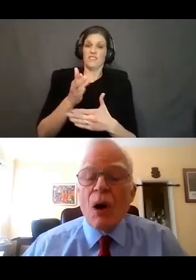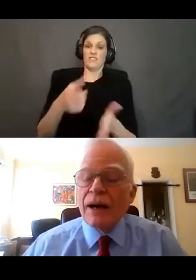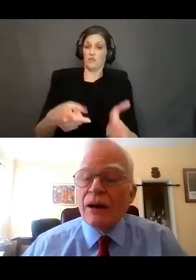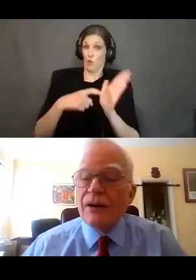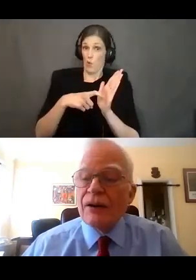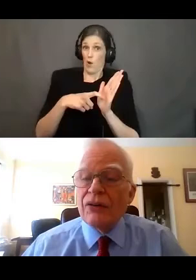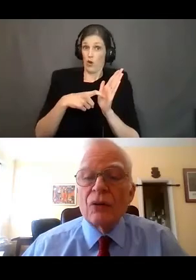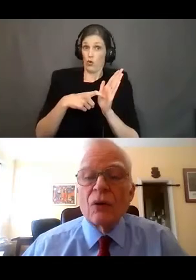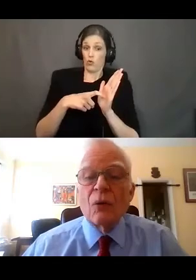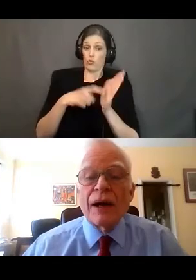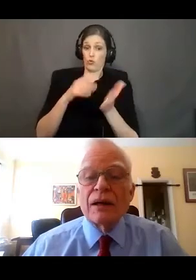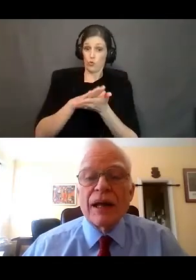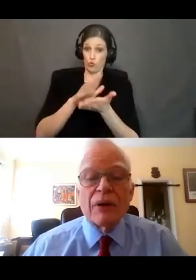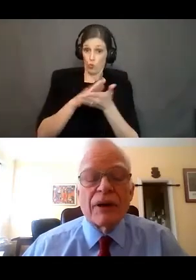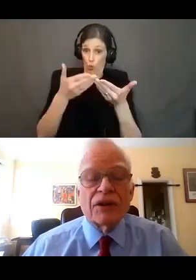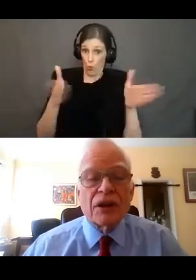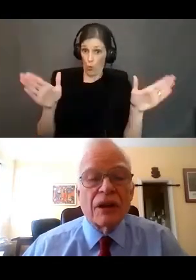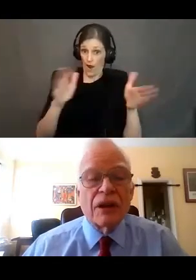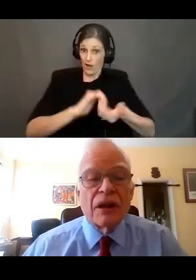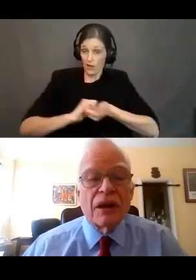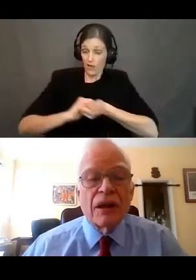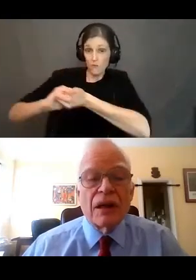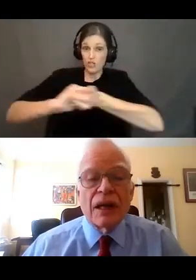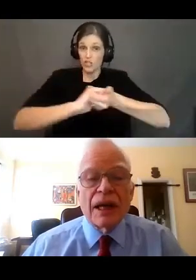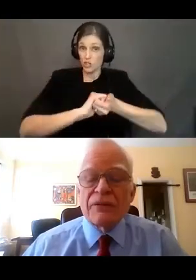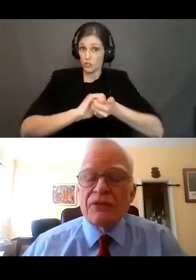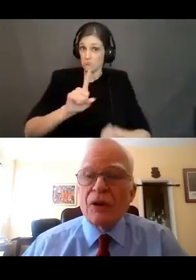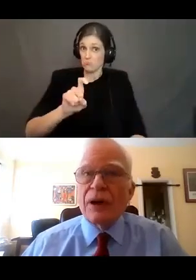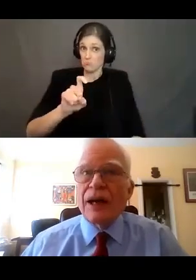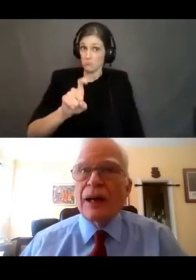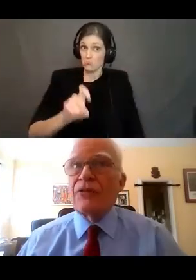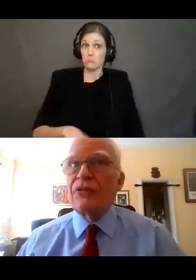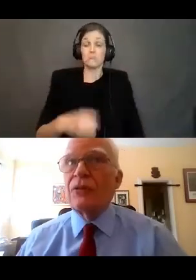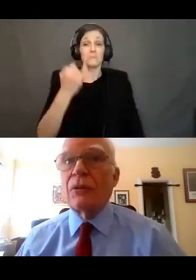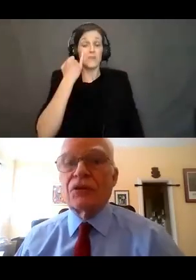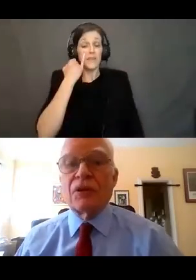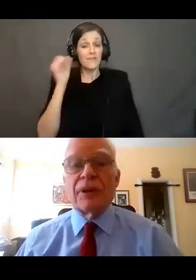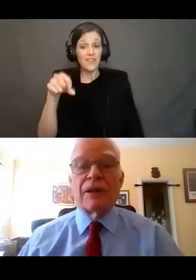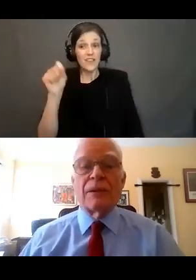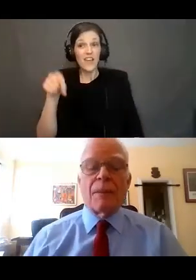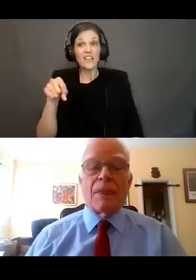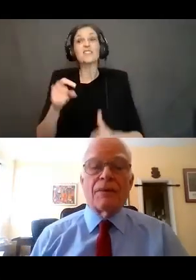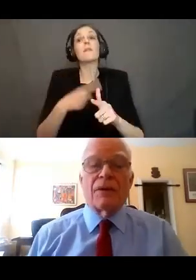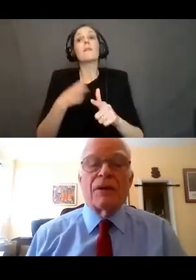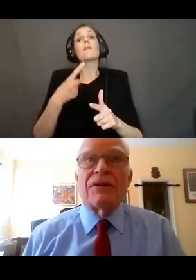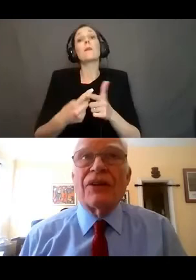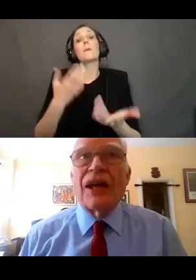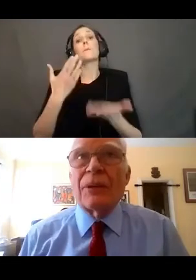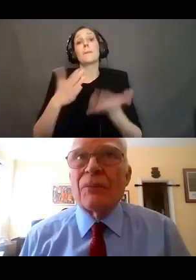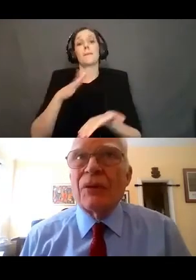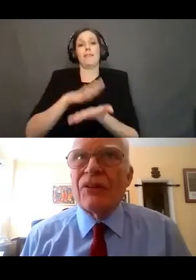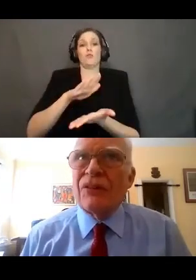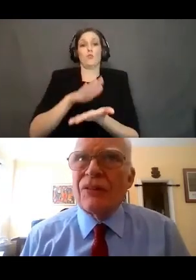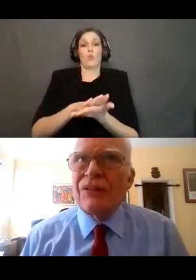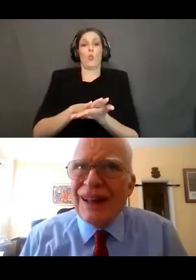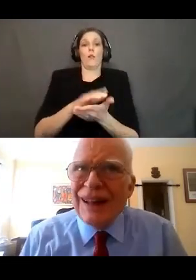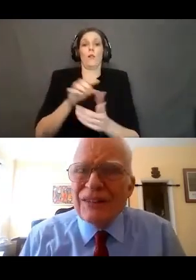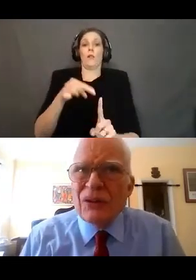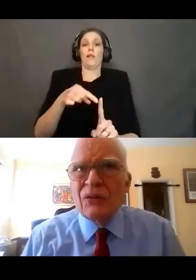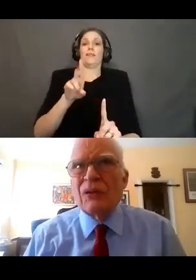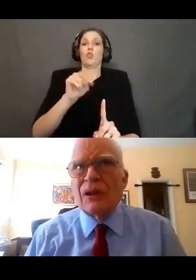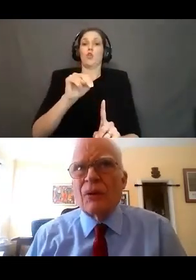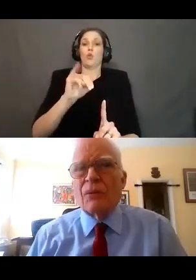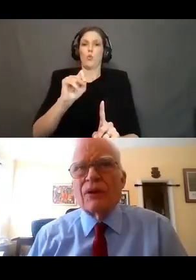it require school-wide collaboration? And if so, perhaps the school should be the unit of assignment, which is